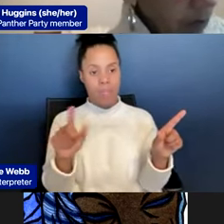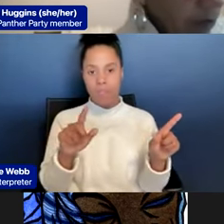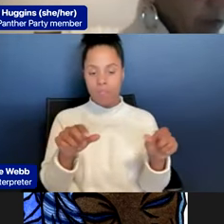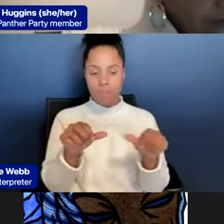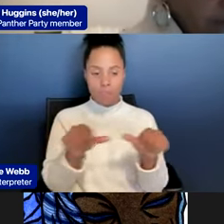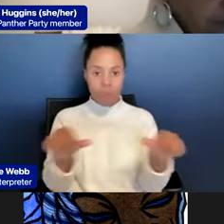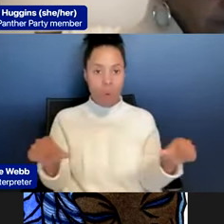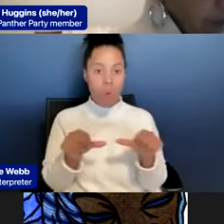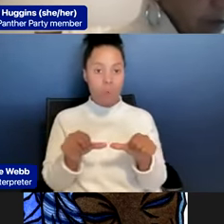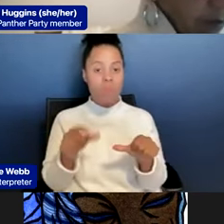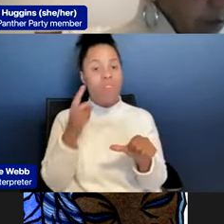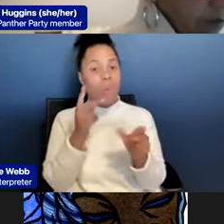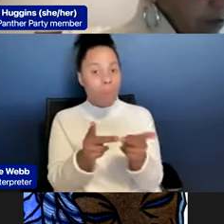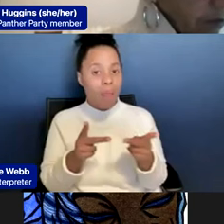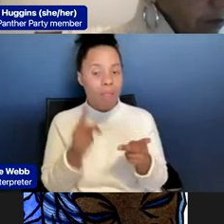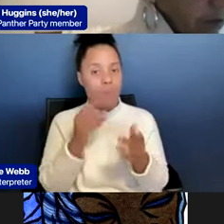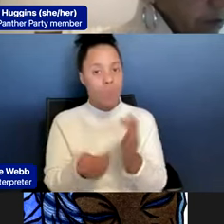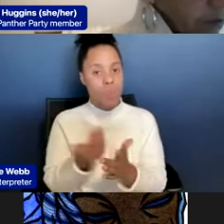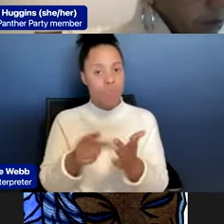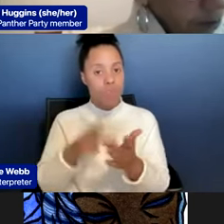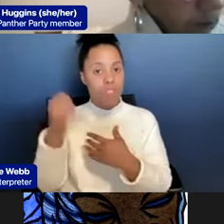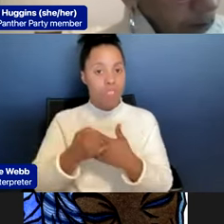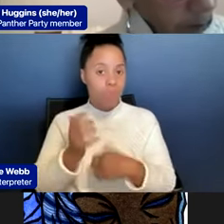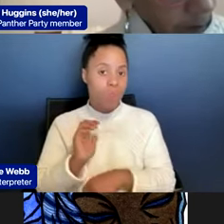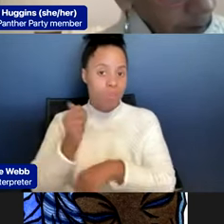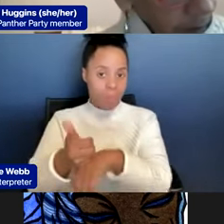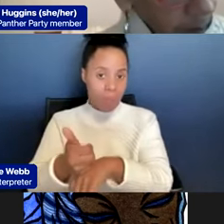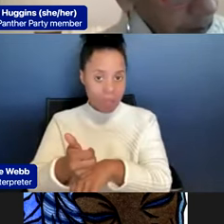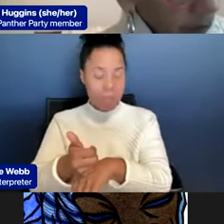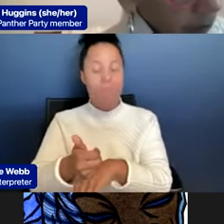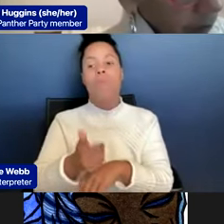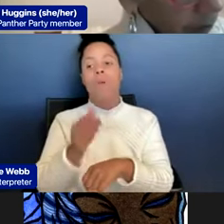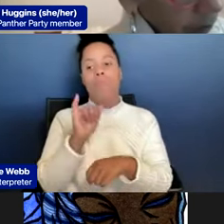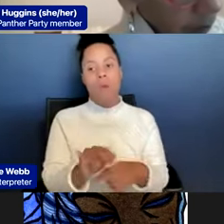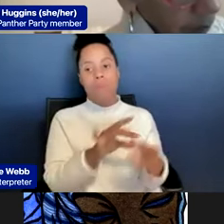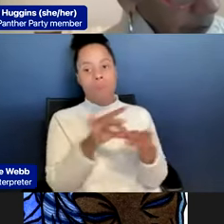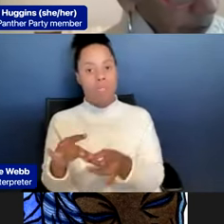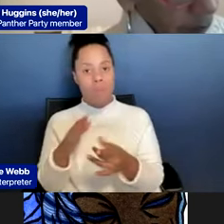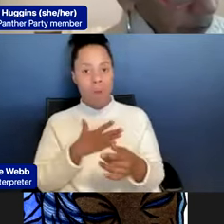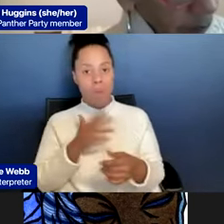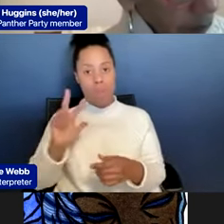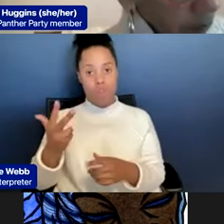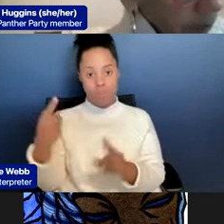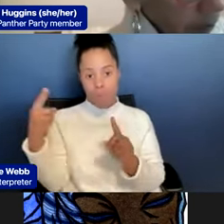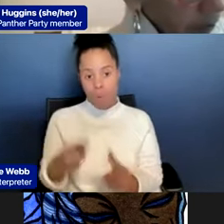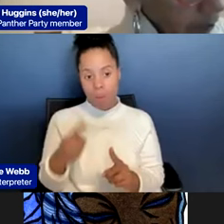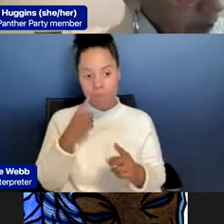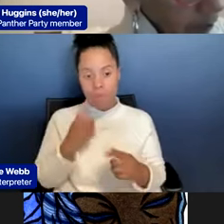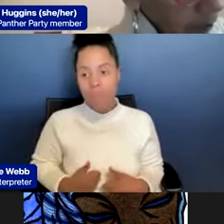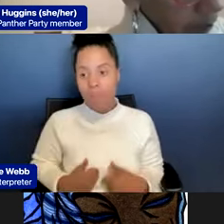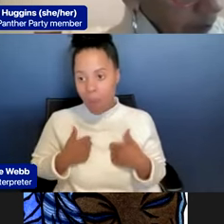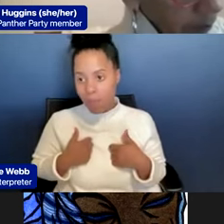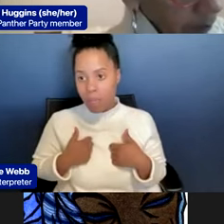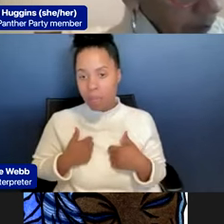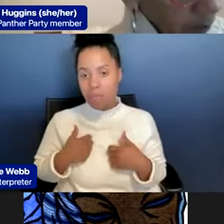politics to take place. Which also brings me to my third point, survival pending revolution.